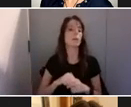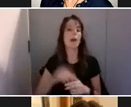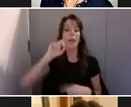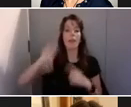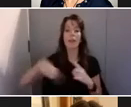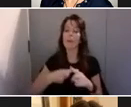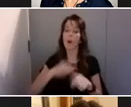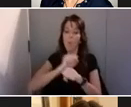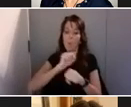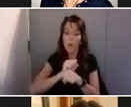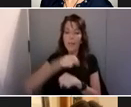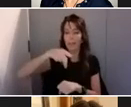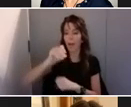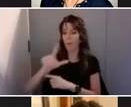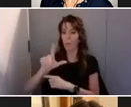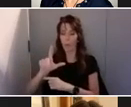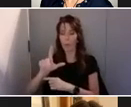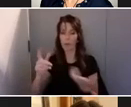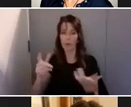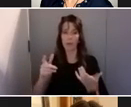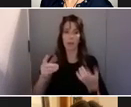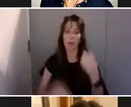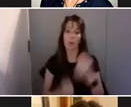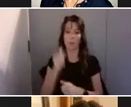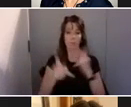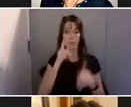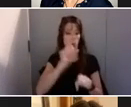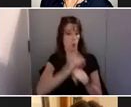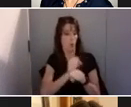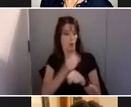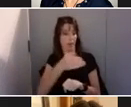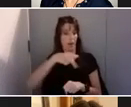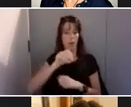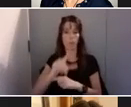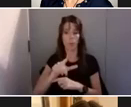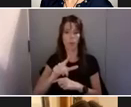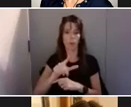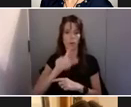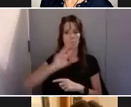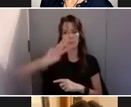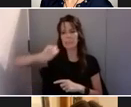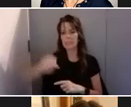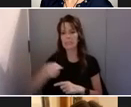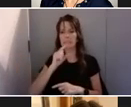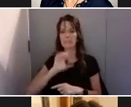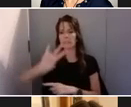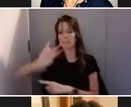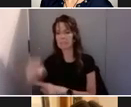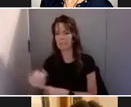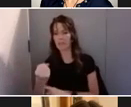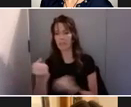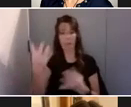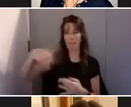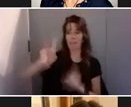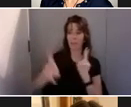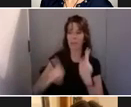poll worker. About the majority of poll workers historically are in their 60s and 70s, and many of them are